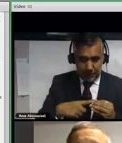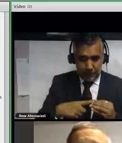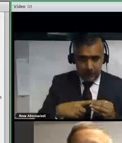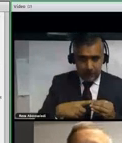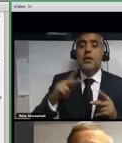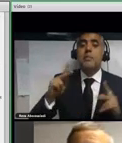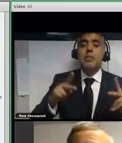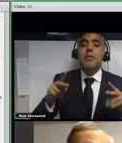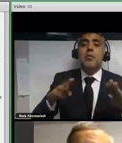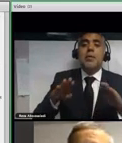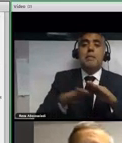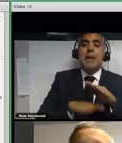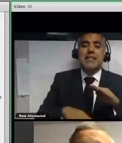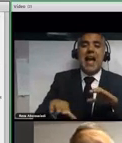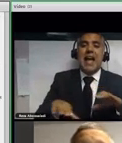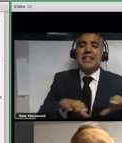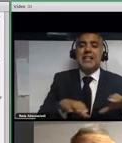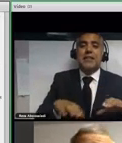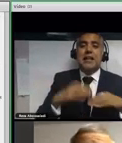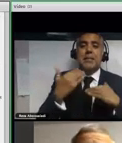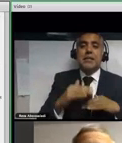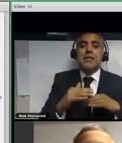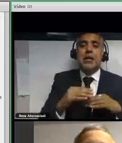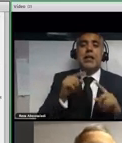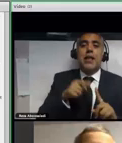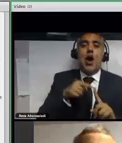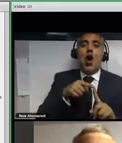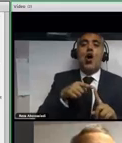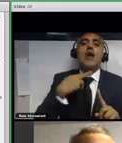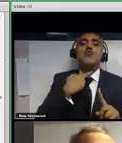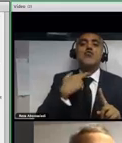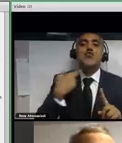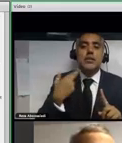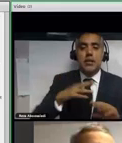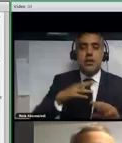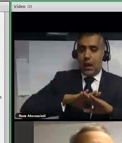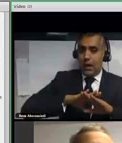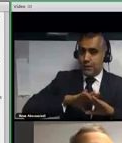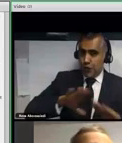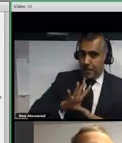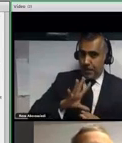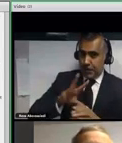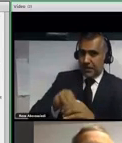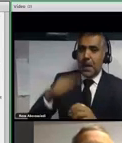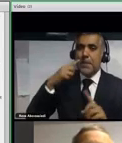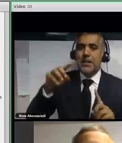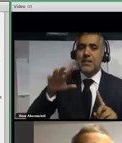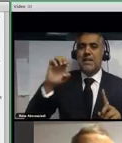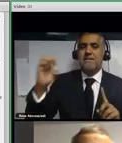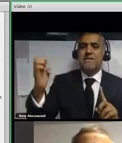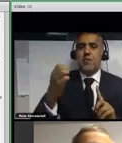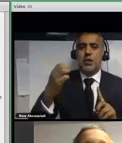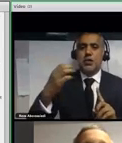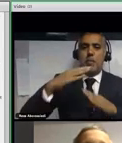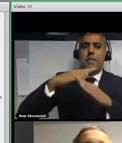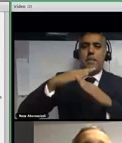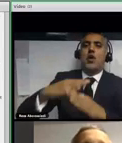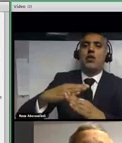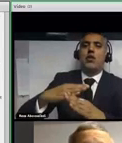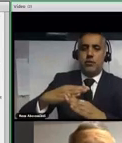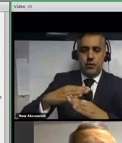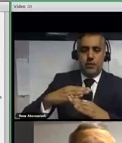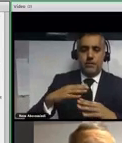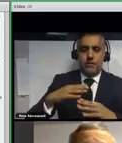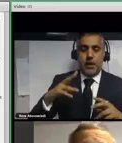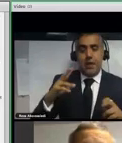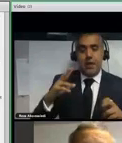activity limitations that put them at risk of not participating because of environmental barriers. And that was the